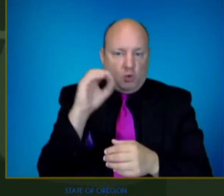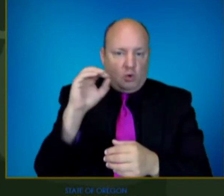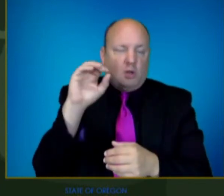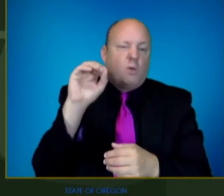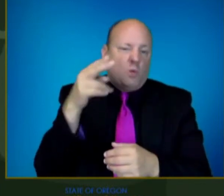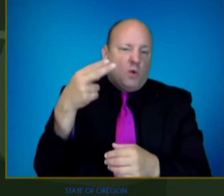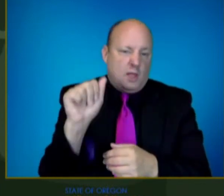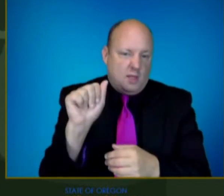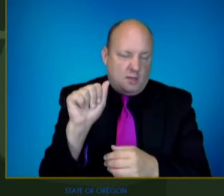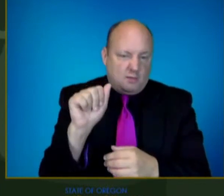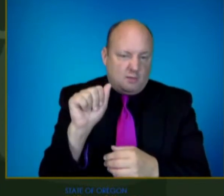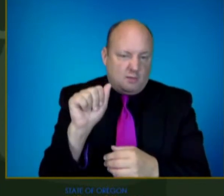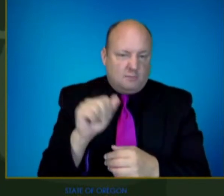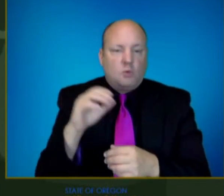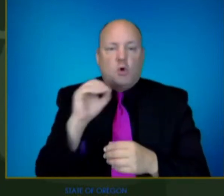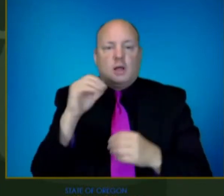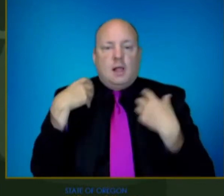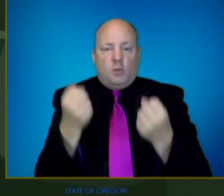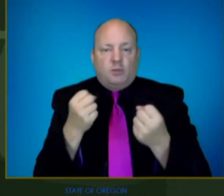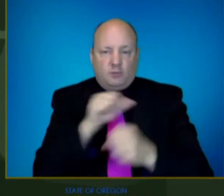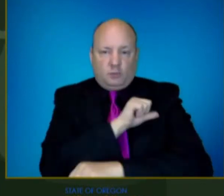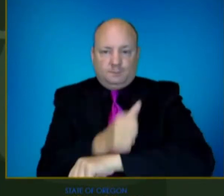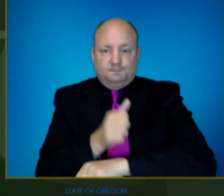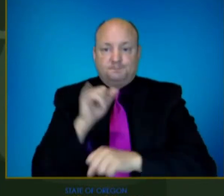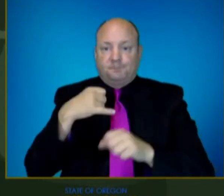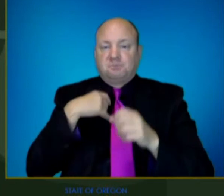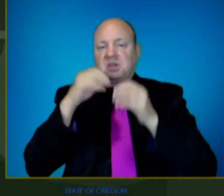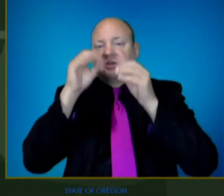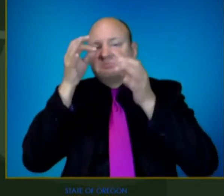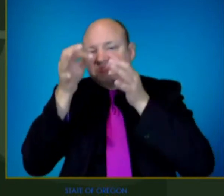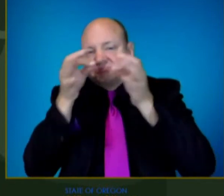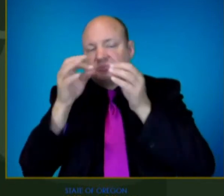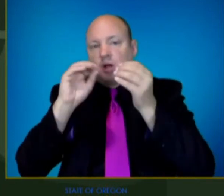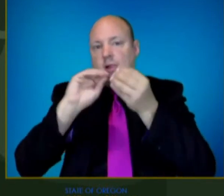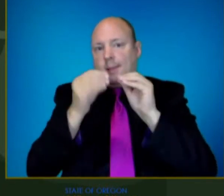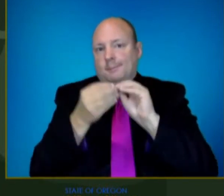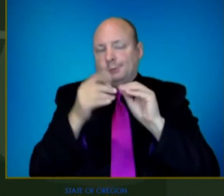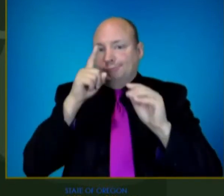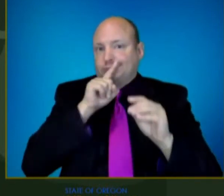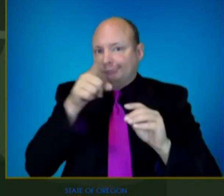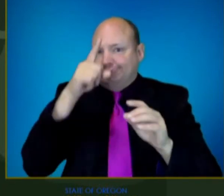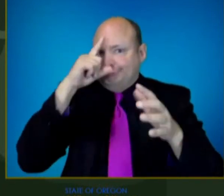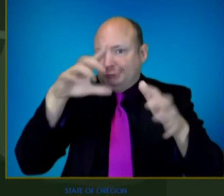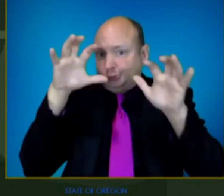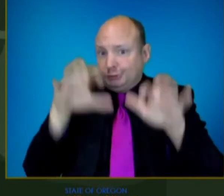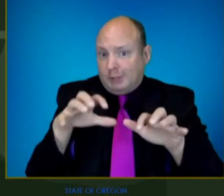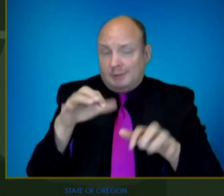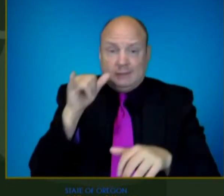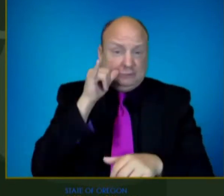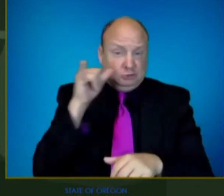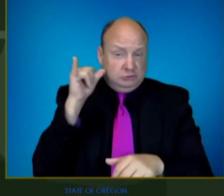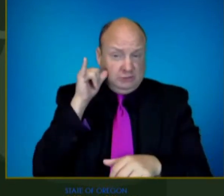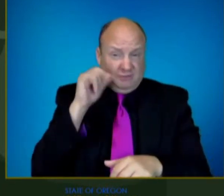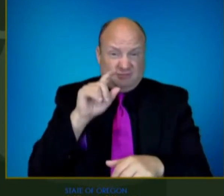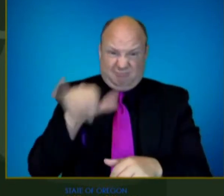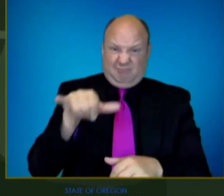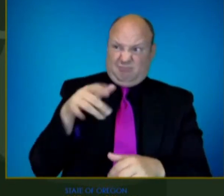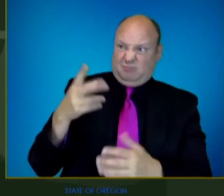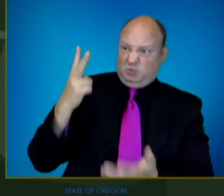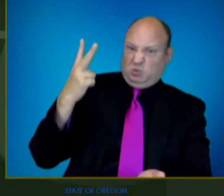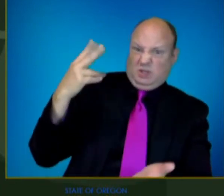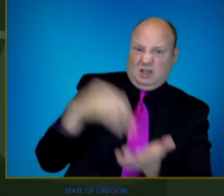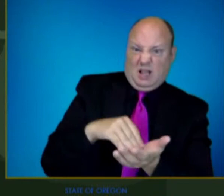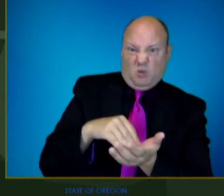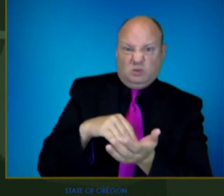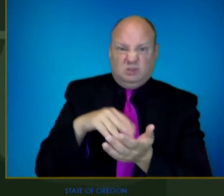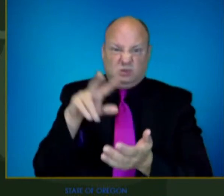with the numbers because they are shocking. Yesterday, we had over 2,300 cases reported, the